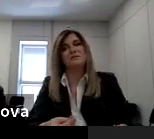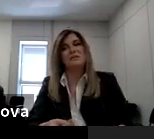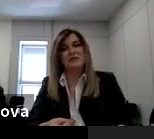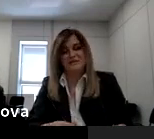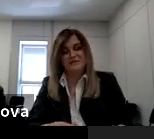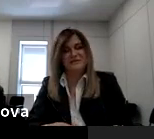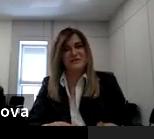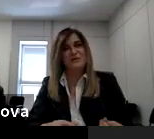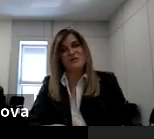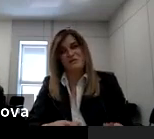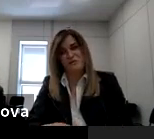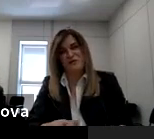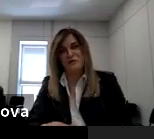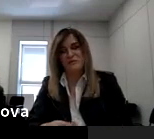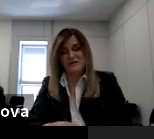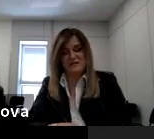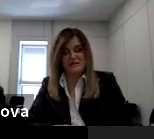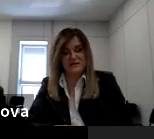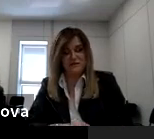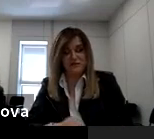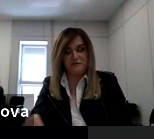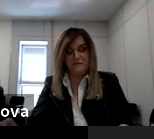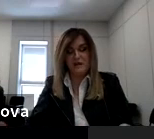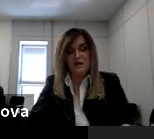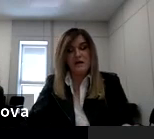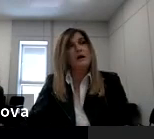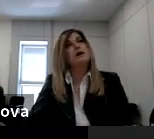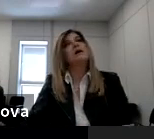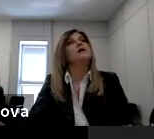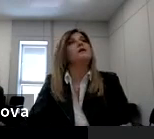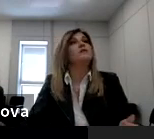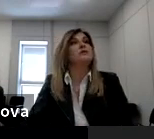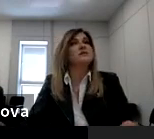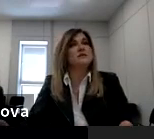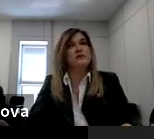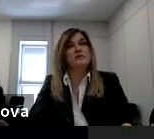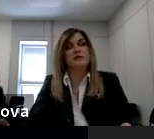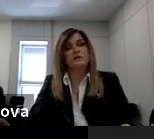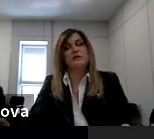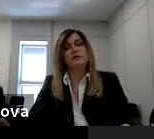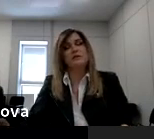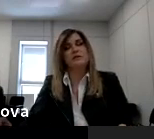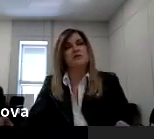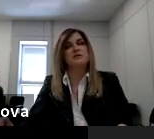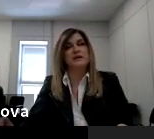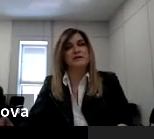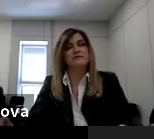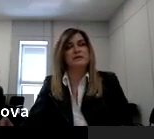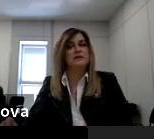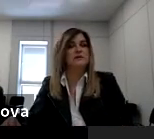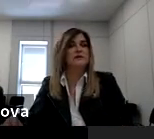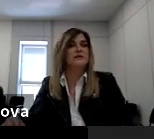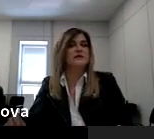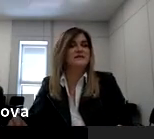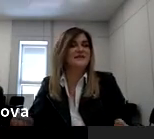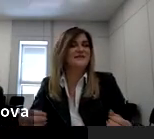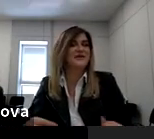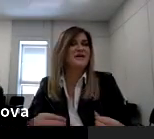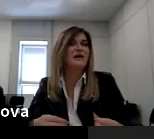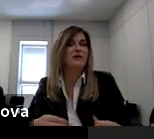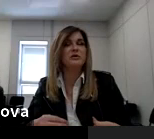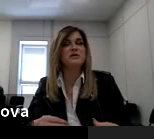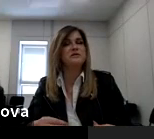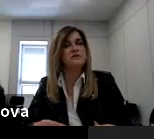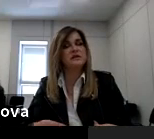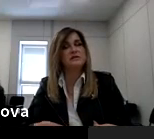physical part goes from the purposes, actually. Of course, the perfect quality of light. And